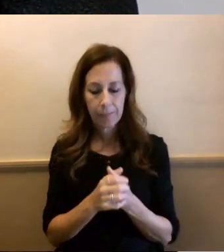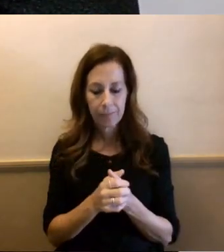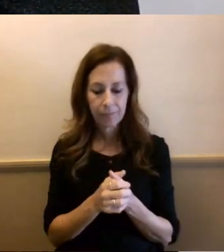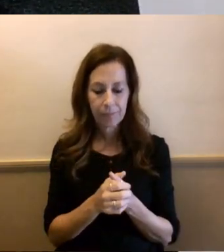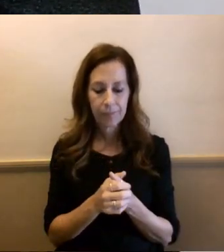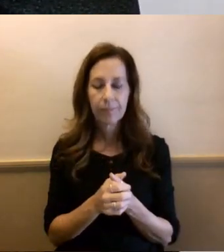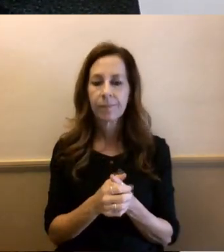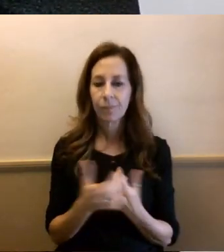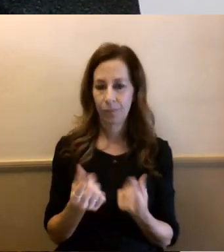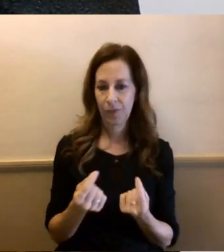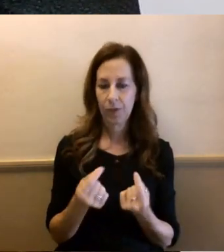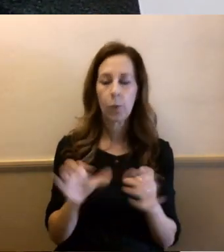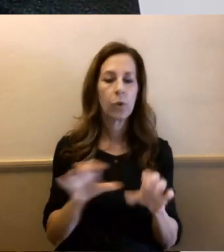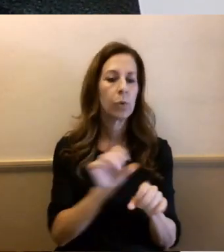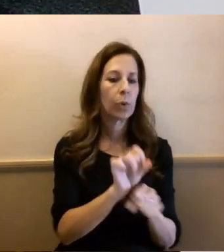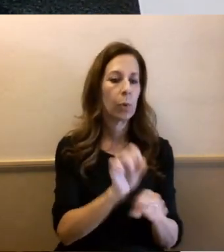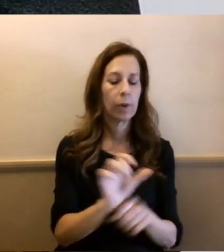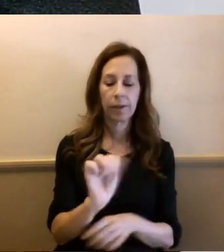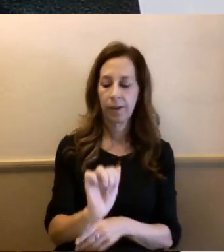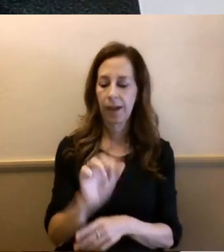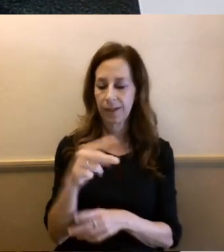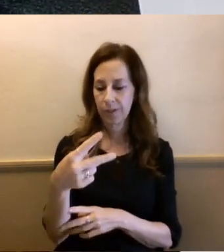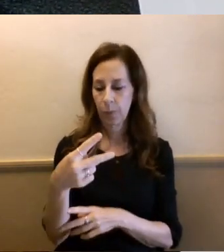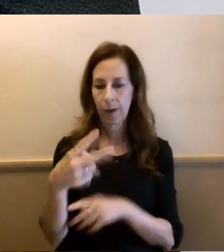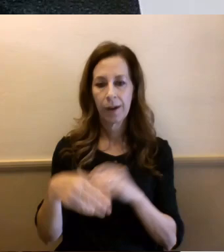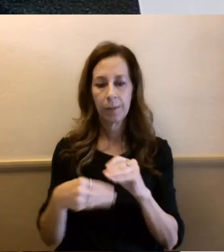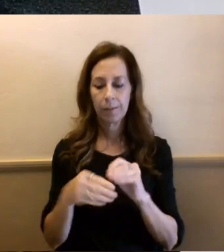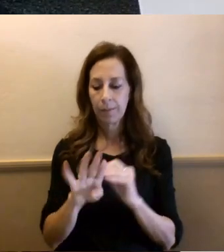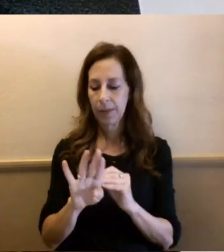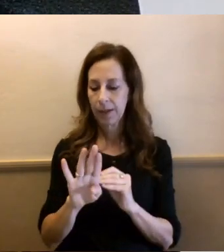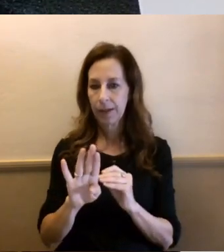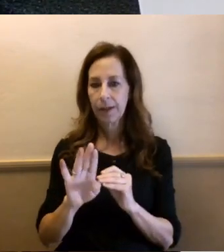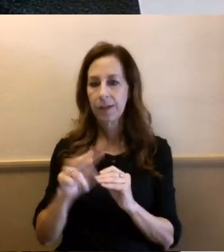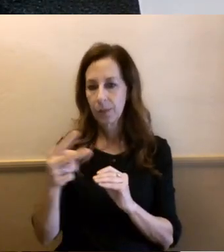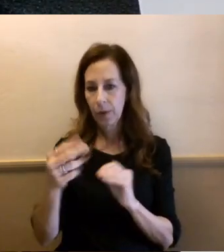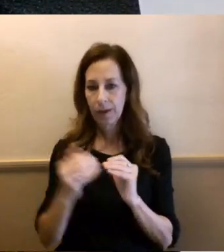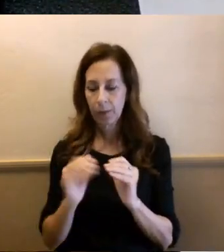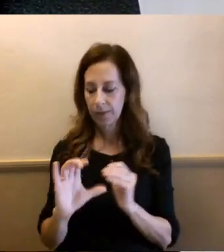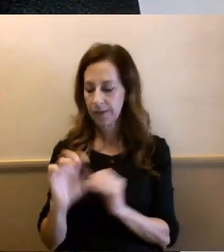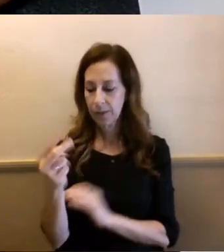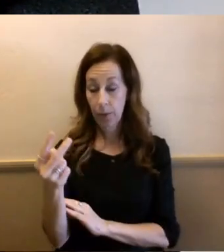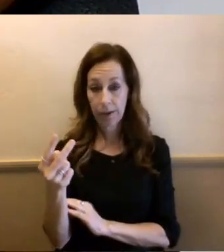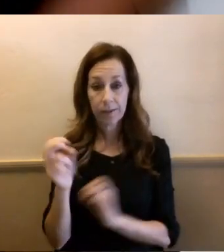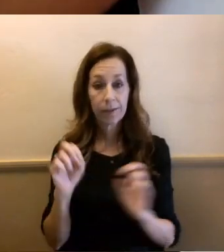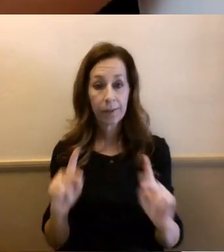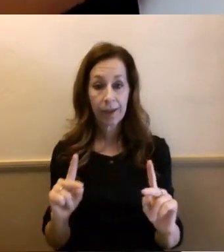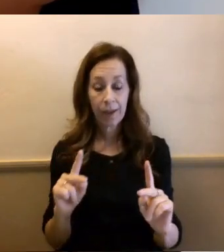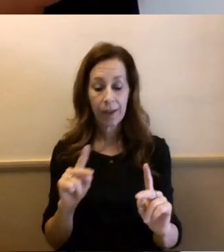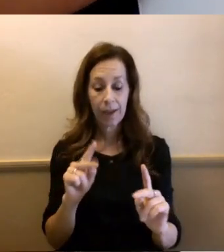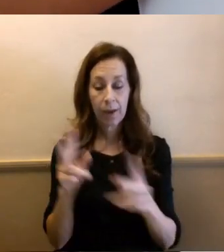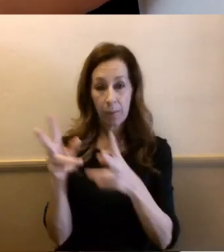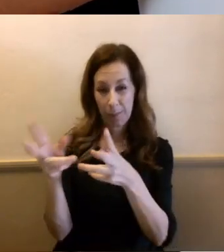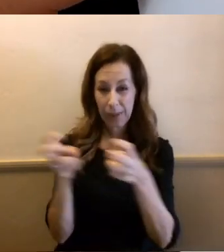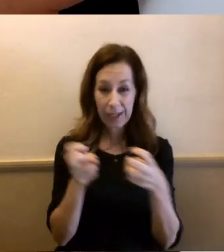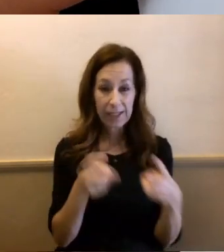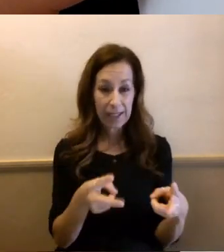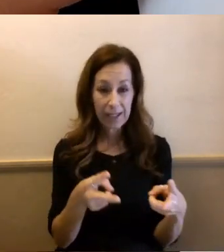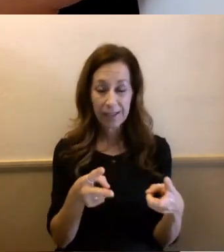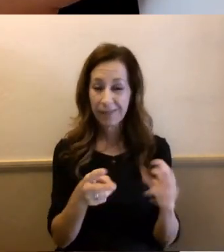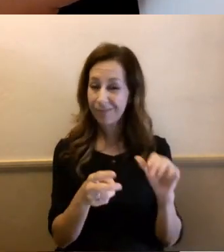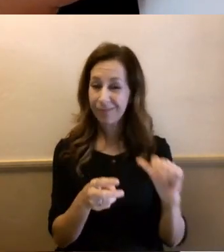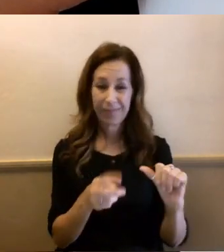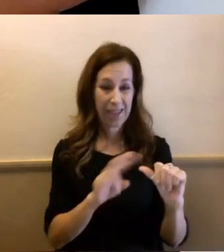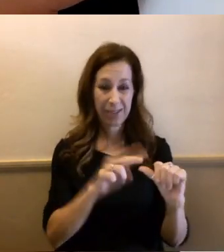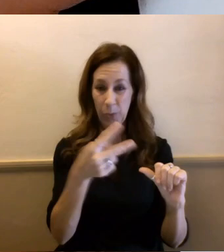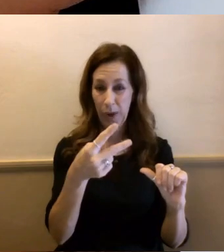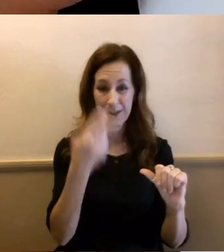time. So I'm going to just do my work over here. A squared plus b squared equals c squared. All right, let's plug stuff in. I don't